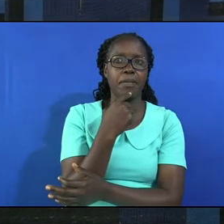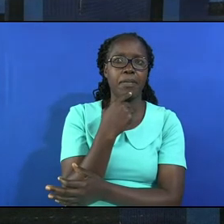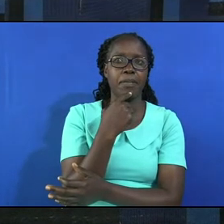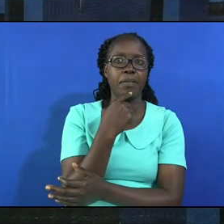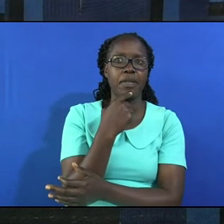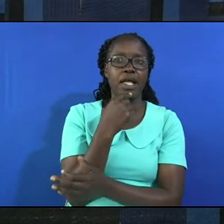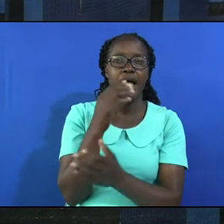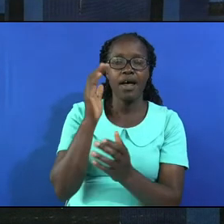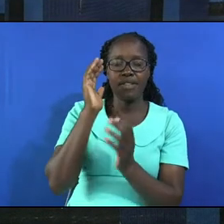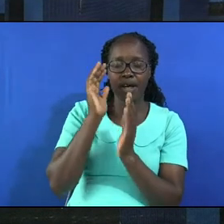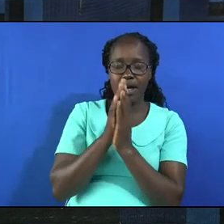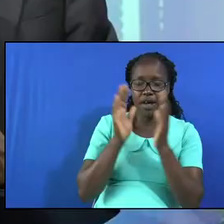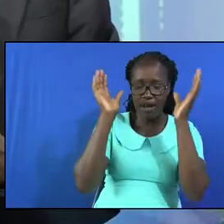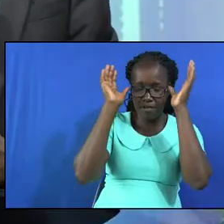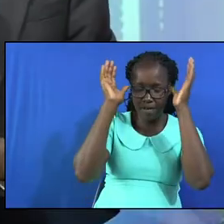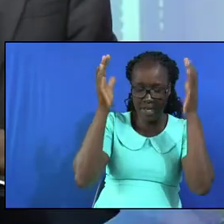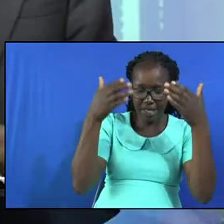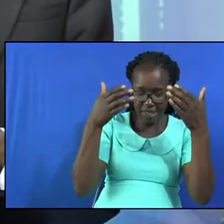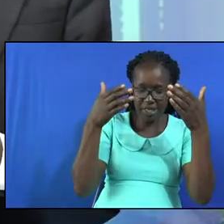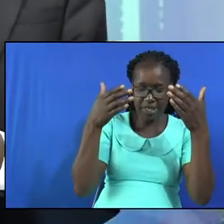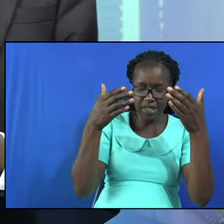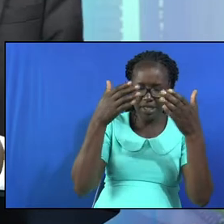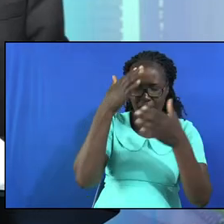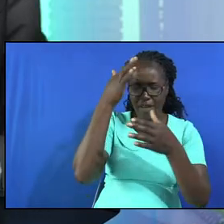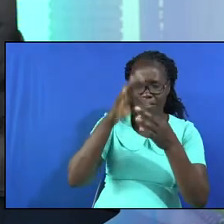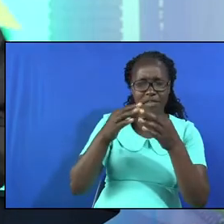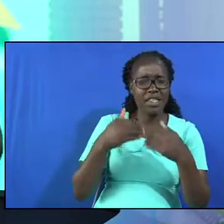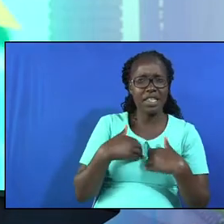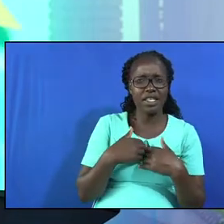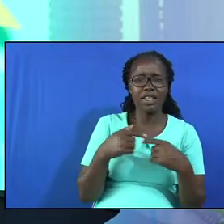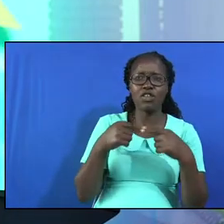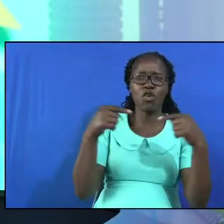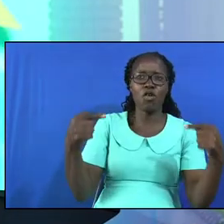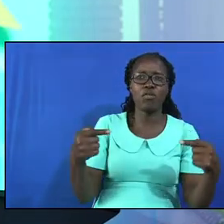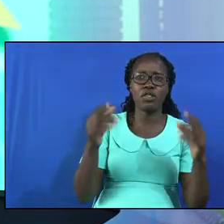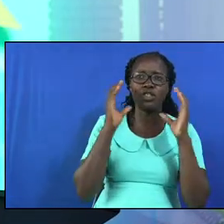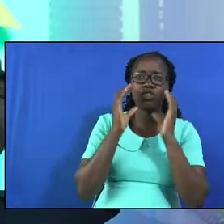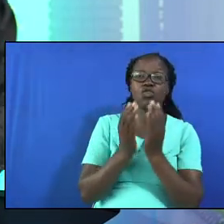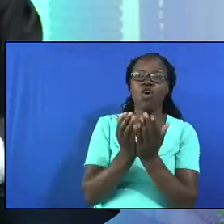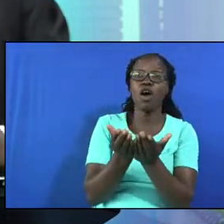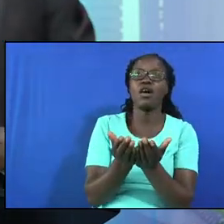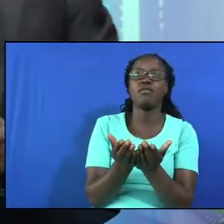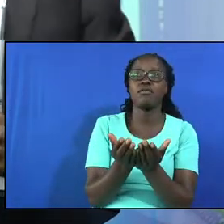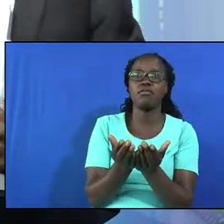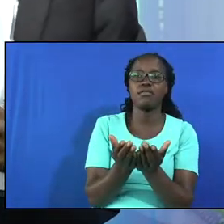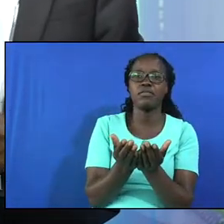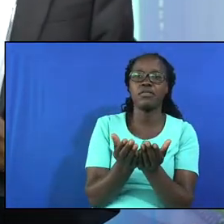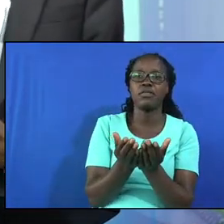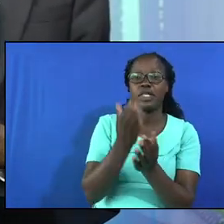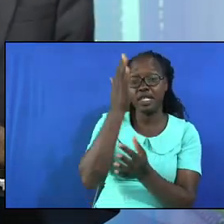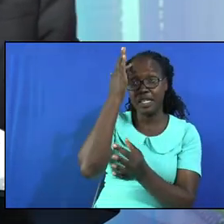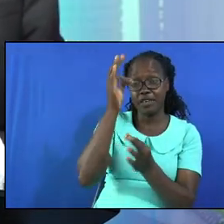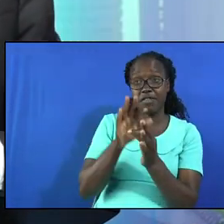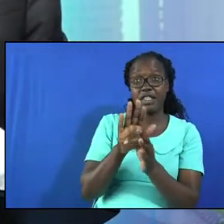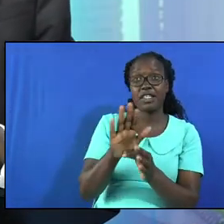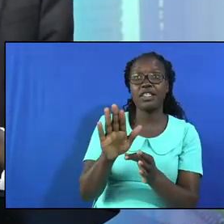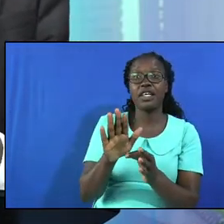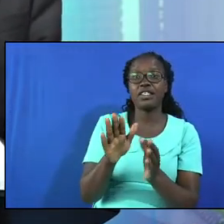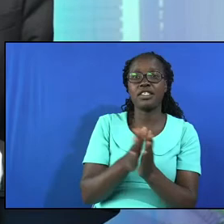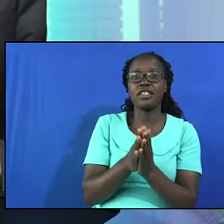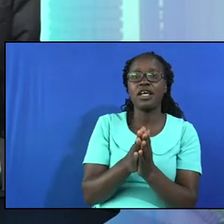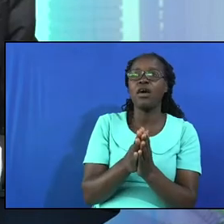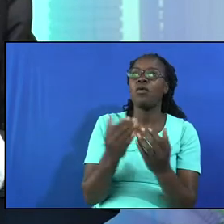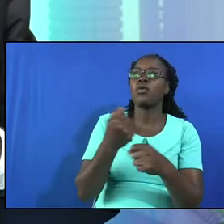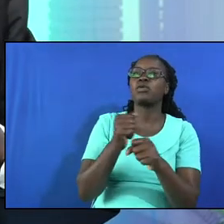The Pharisees had a faith that was opposite to Noah's. Their faith was designed